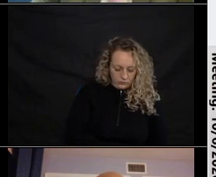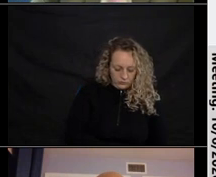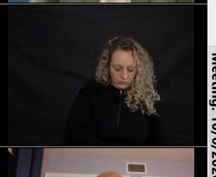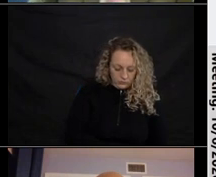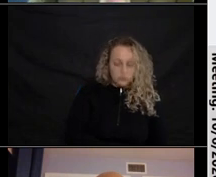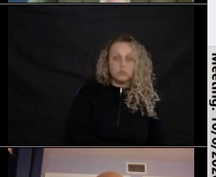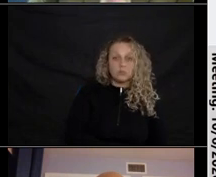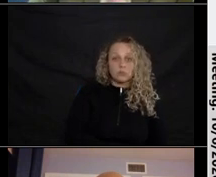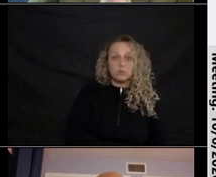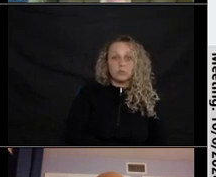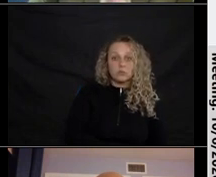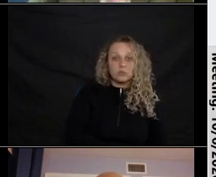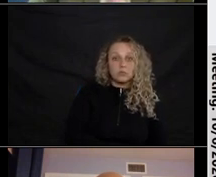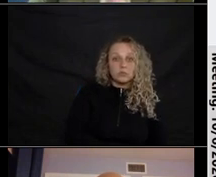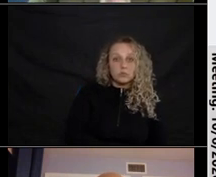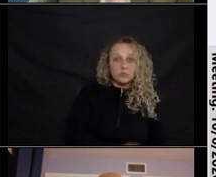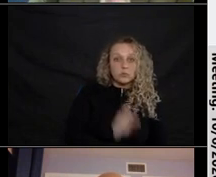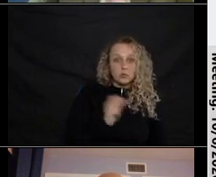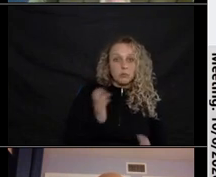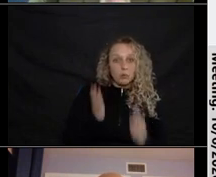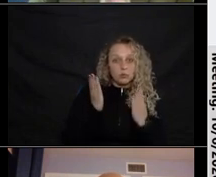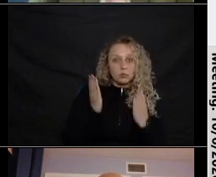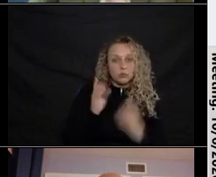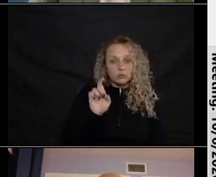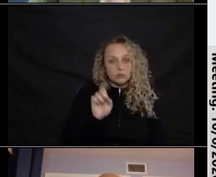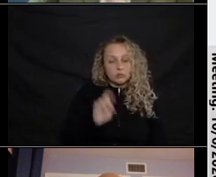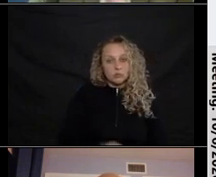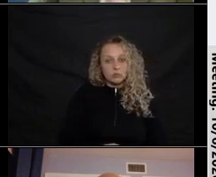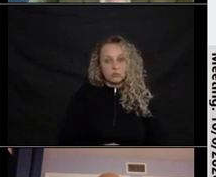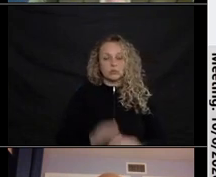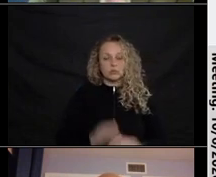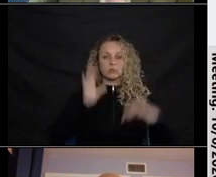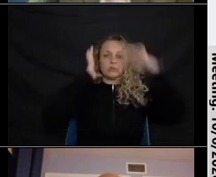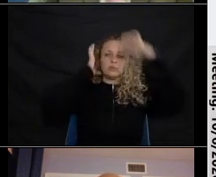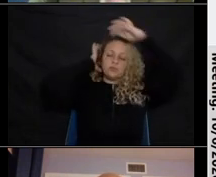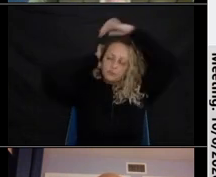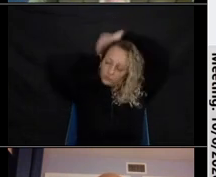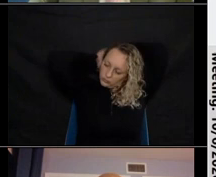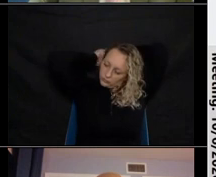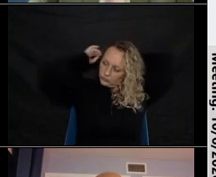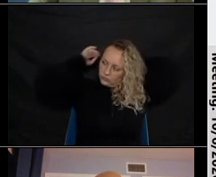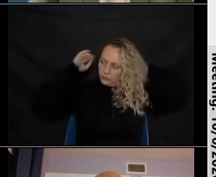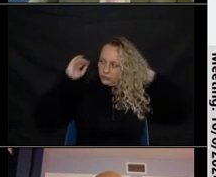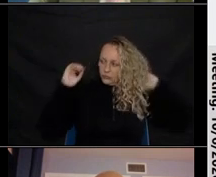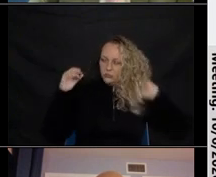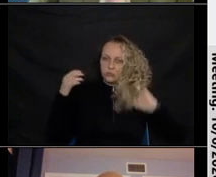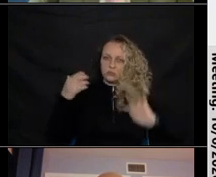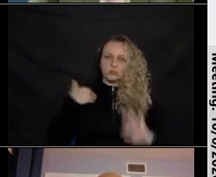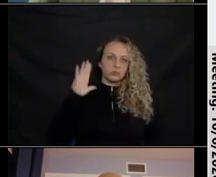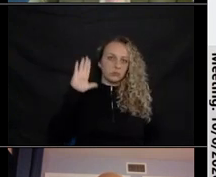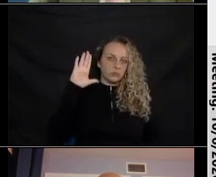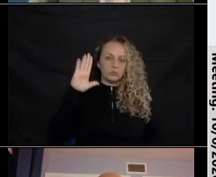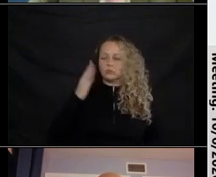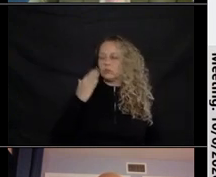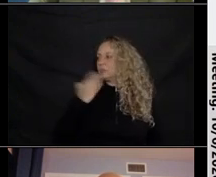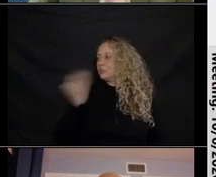So may I have that motion? I move. Thank you.